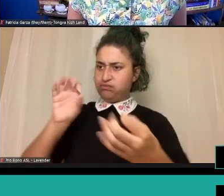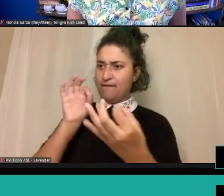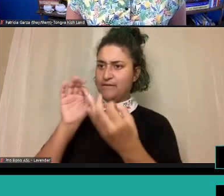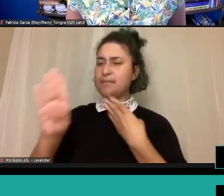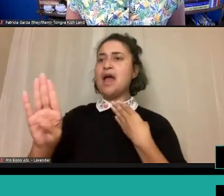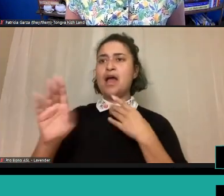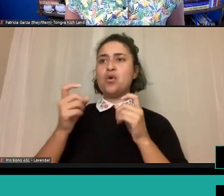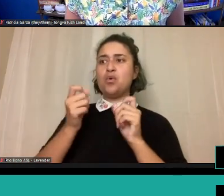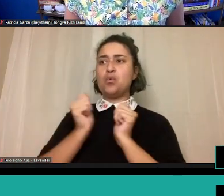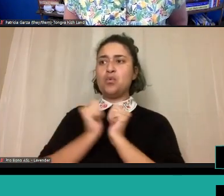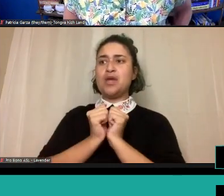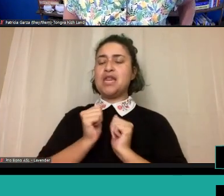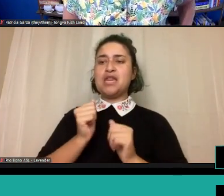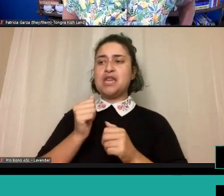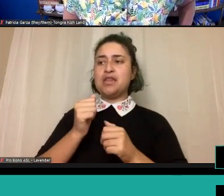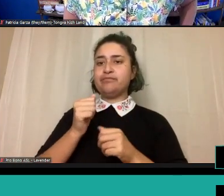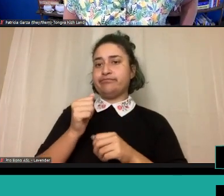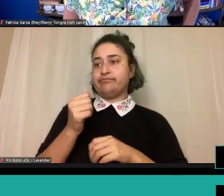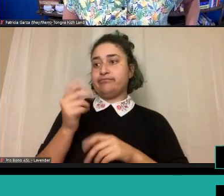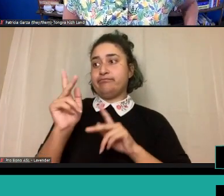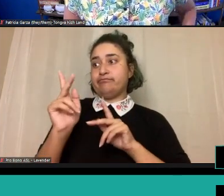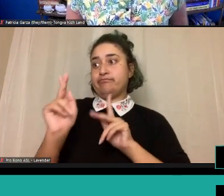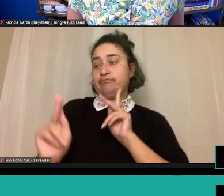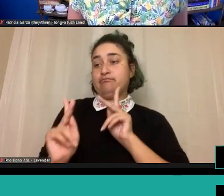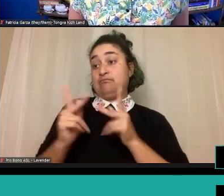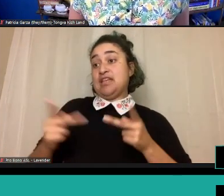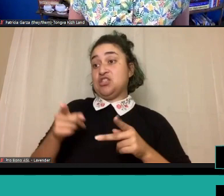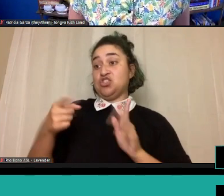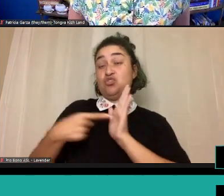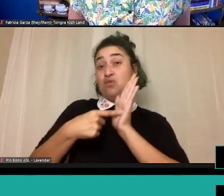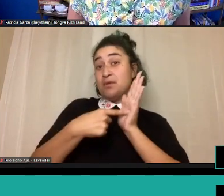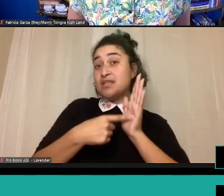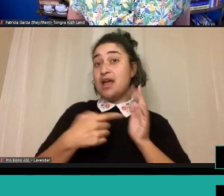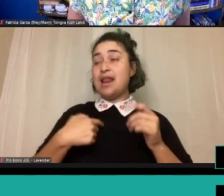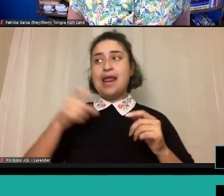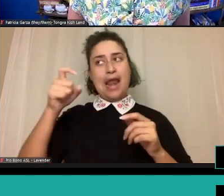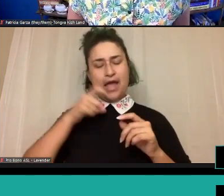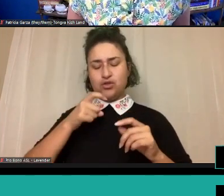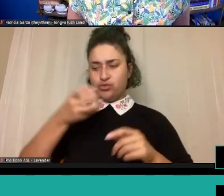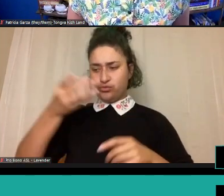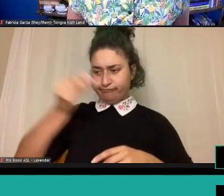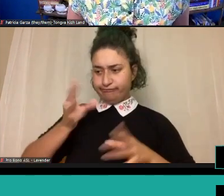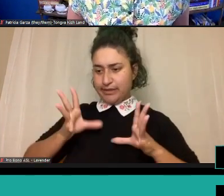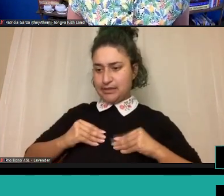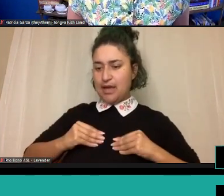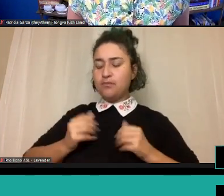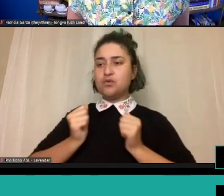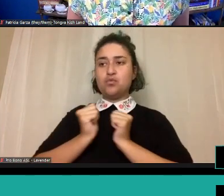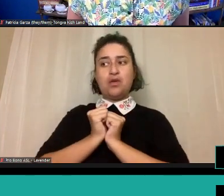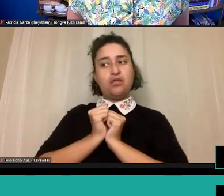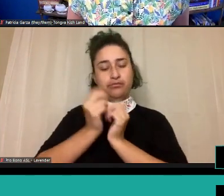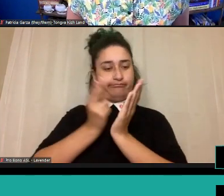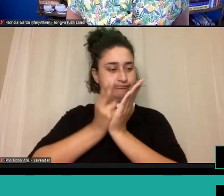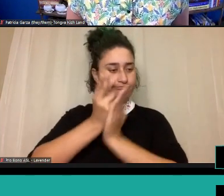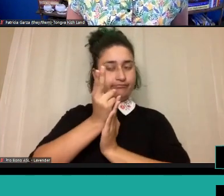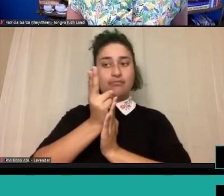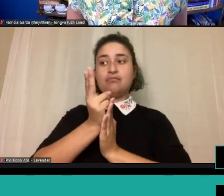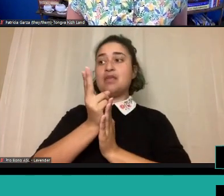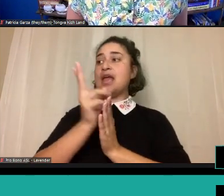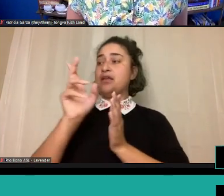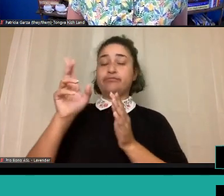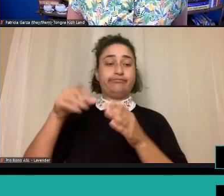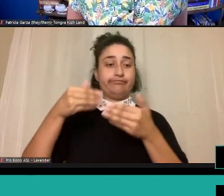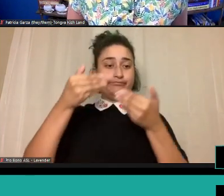she represented, and had to do so with a lot of grace, and then take those notes on, right? So I